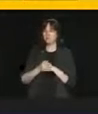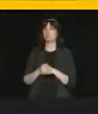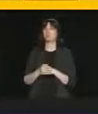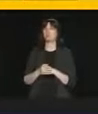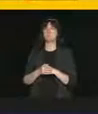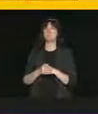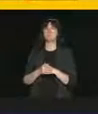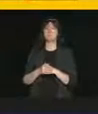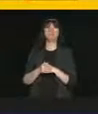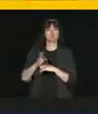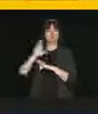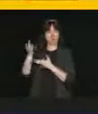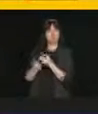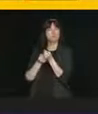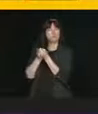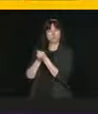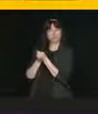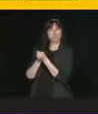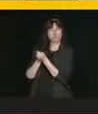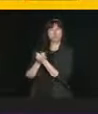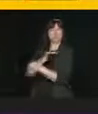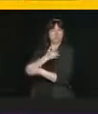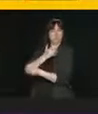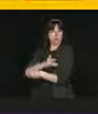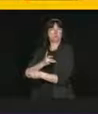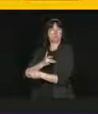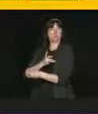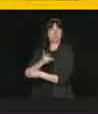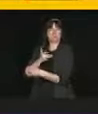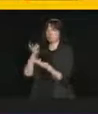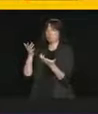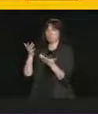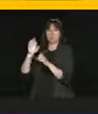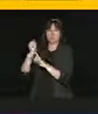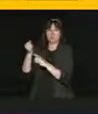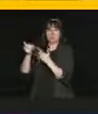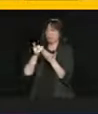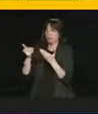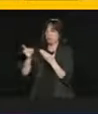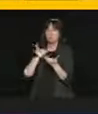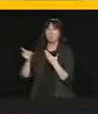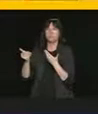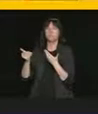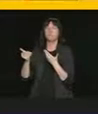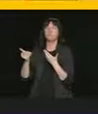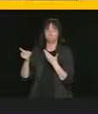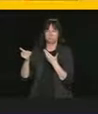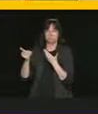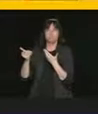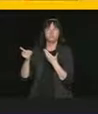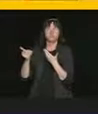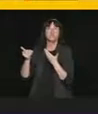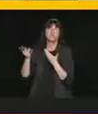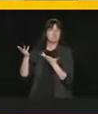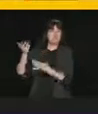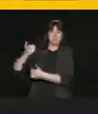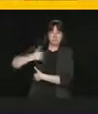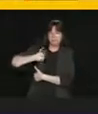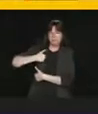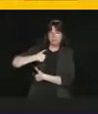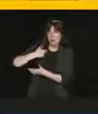to provide support to the provinces in these different situations.